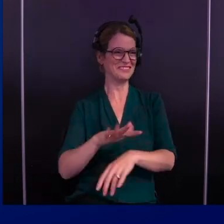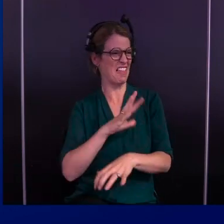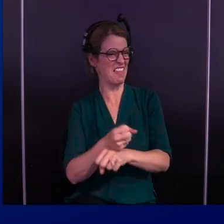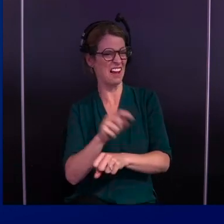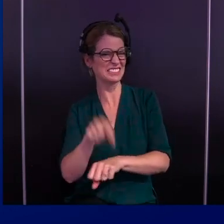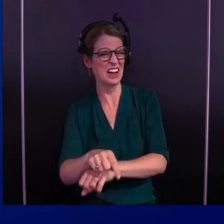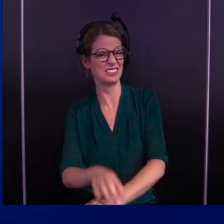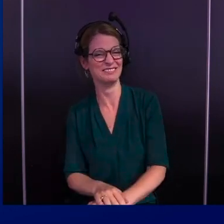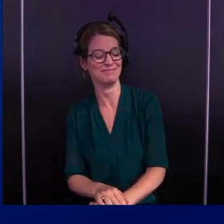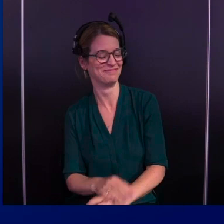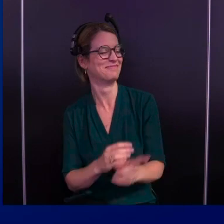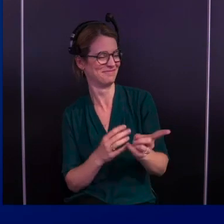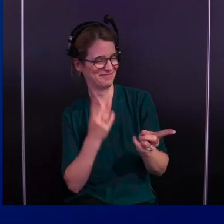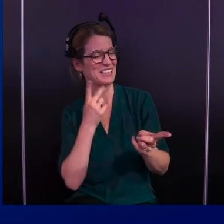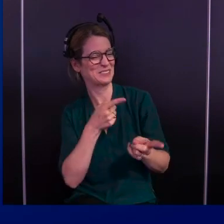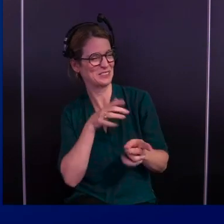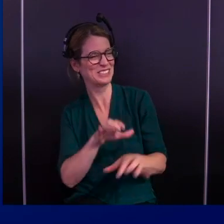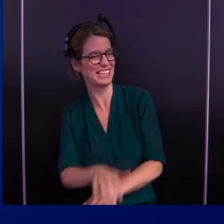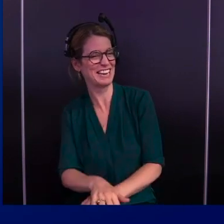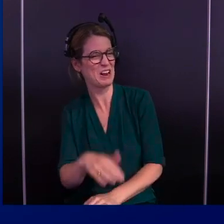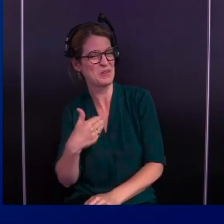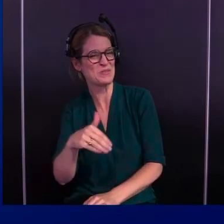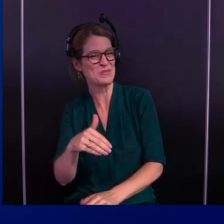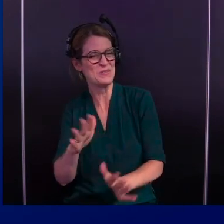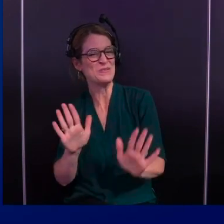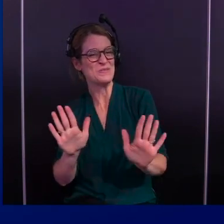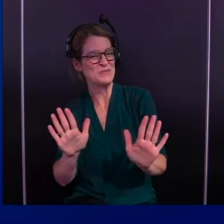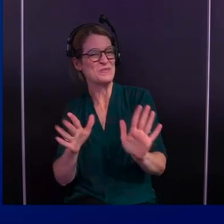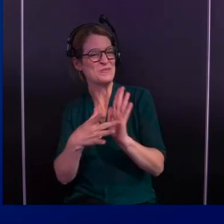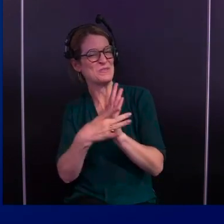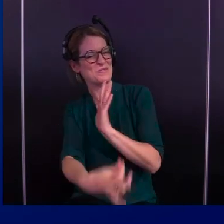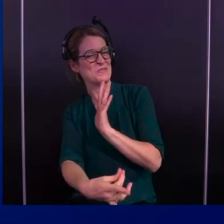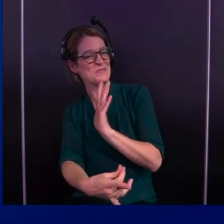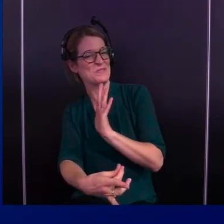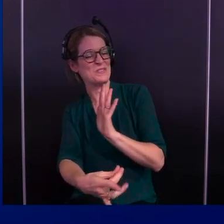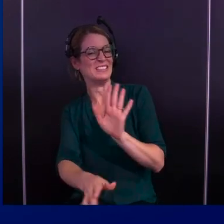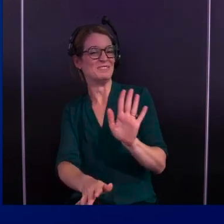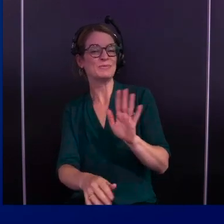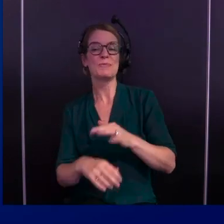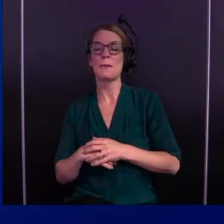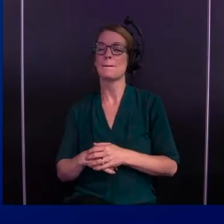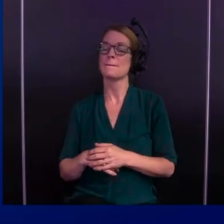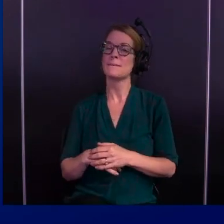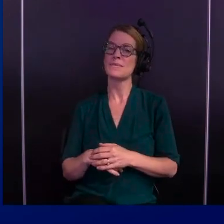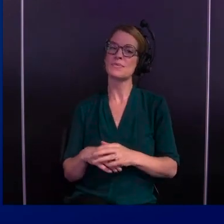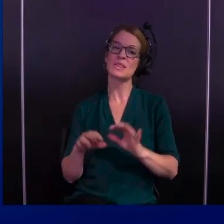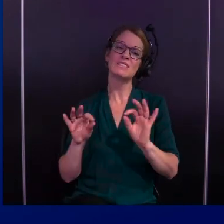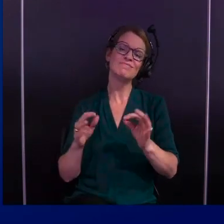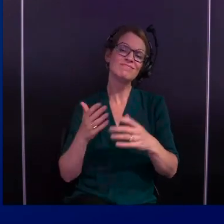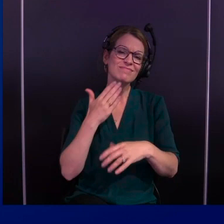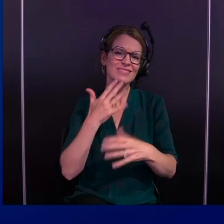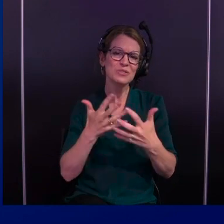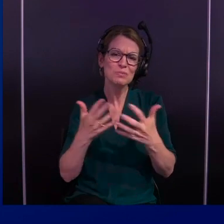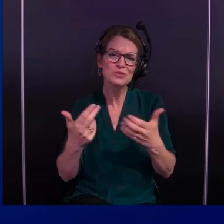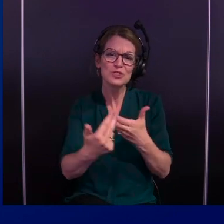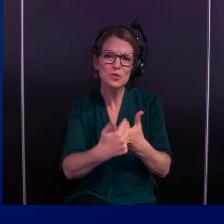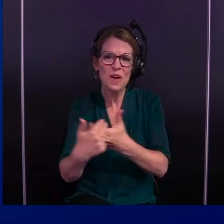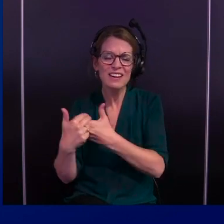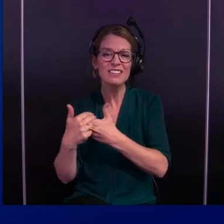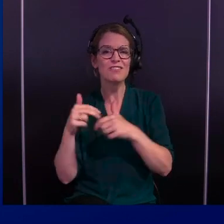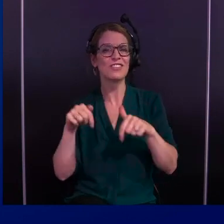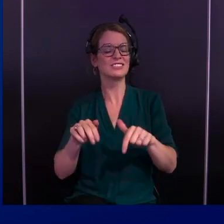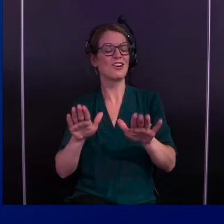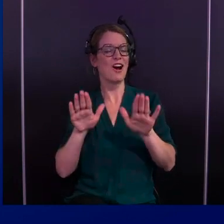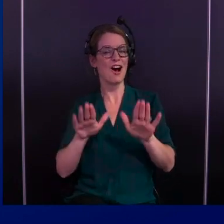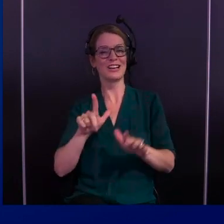you did there. But oh my goodness. Well, thank you folks for joining us for this awesome LockDown